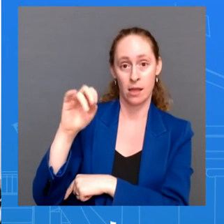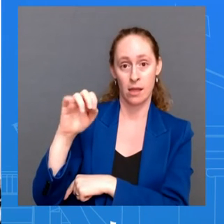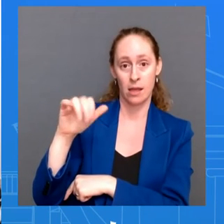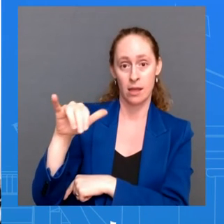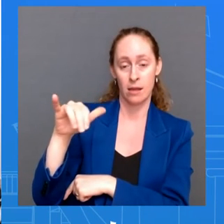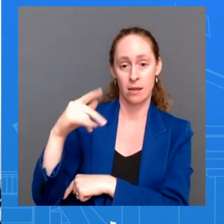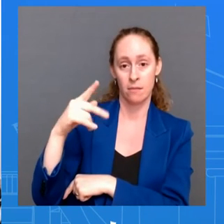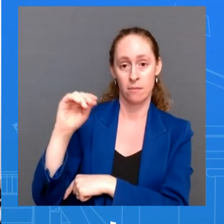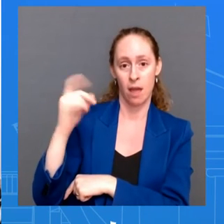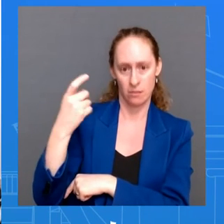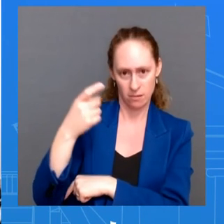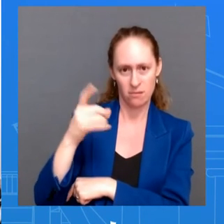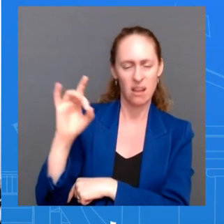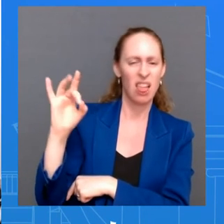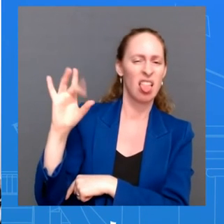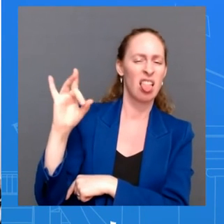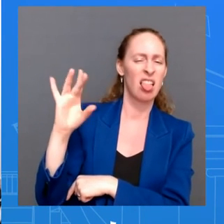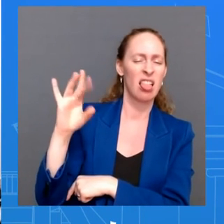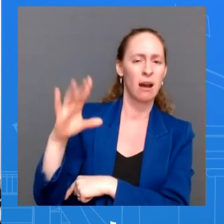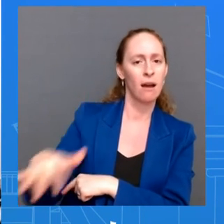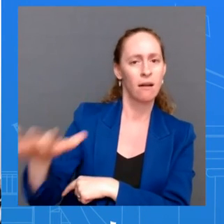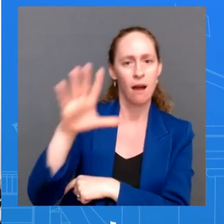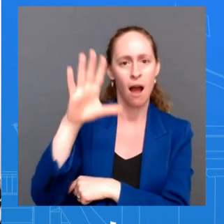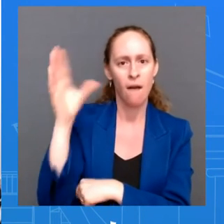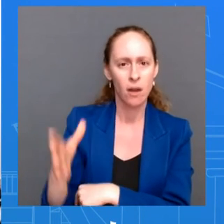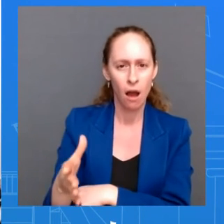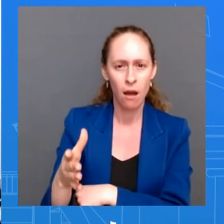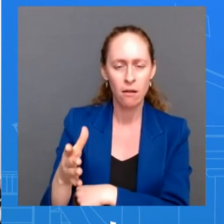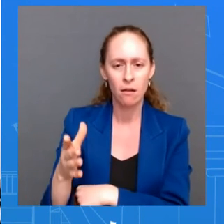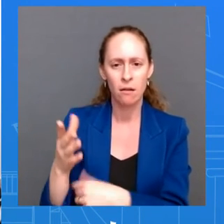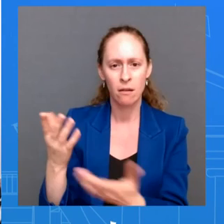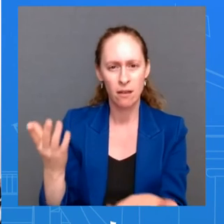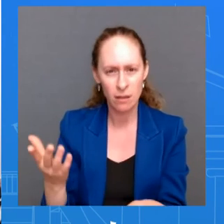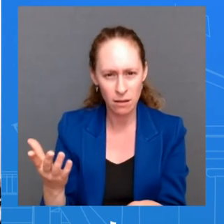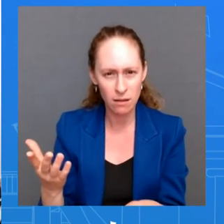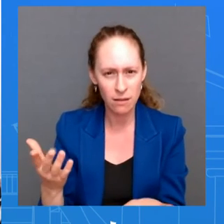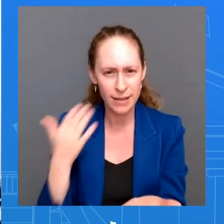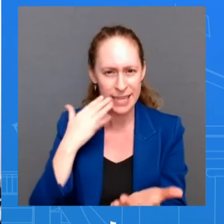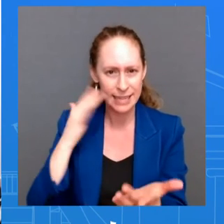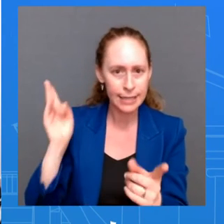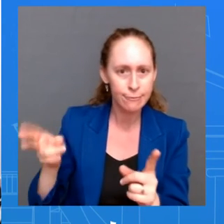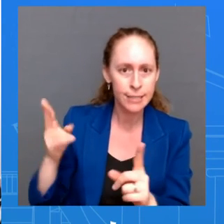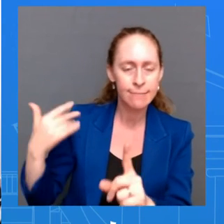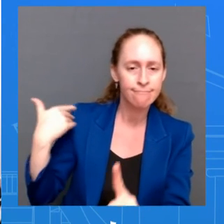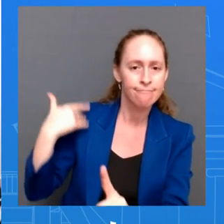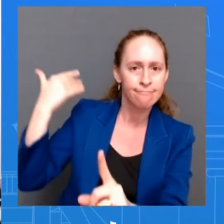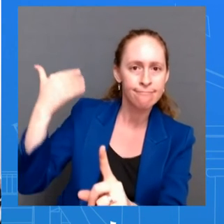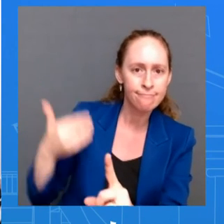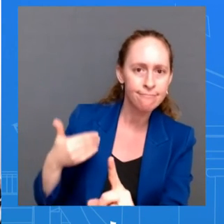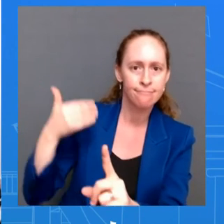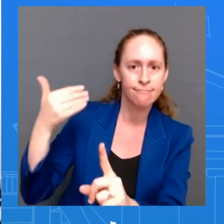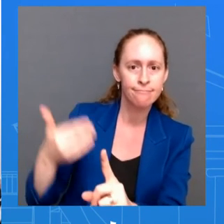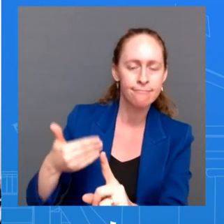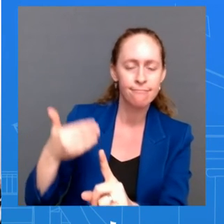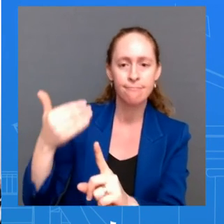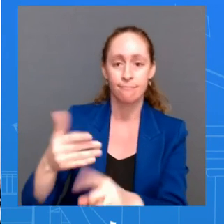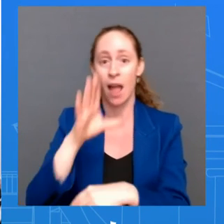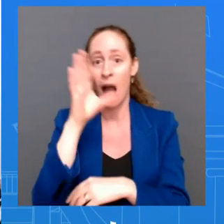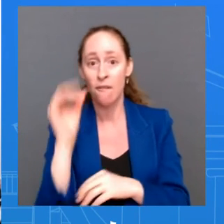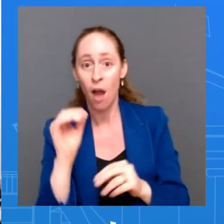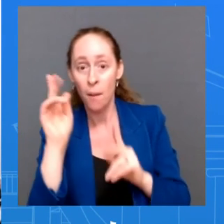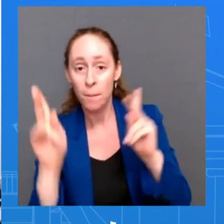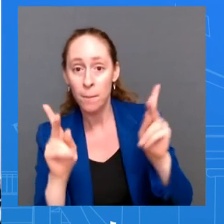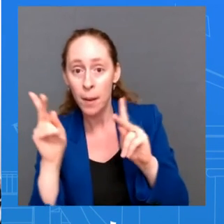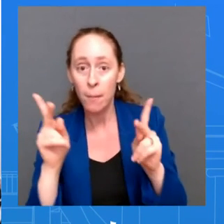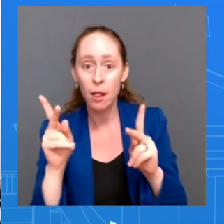and apes. The World Health Organization had a meeting about potentially changing the name of monkeypox. Advocates would like to call it